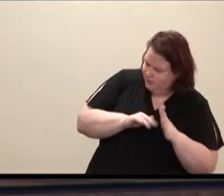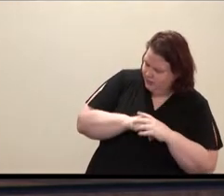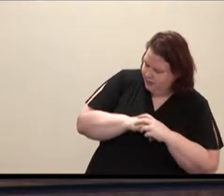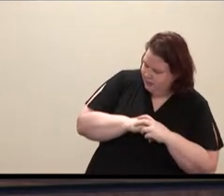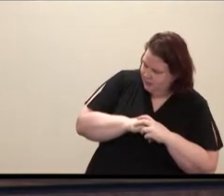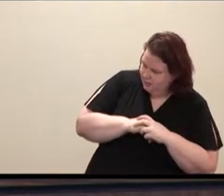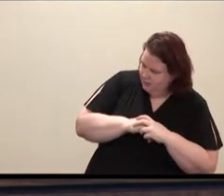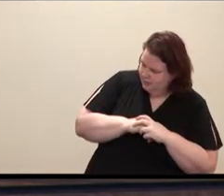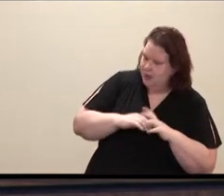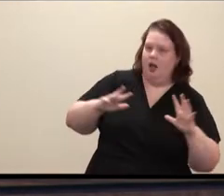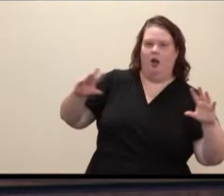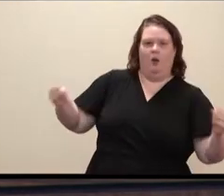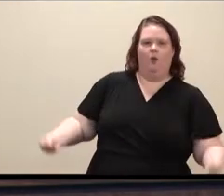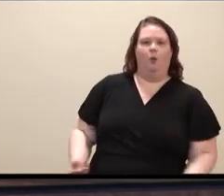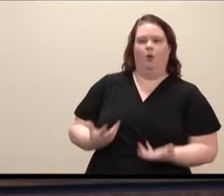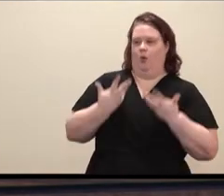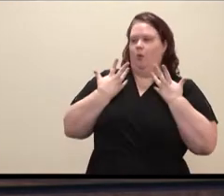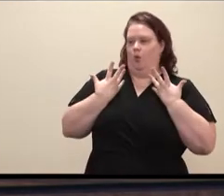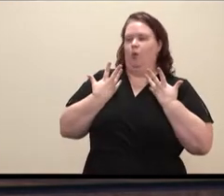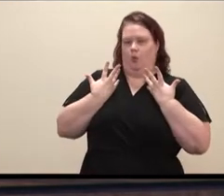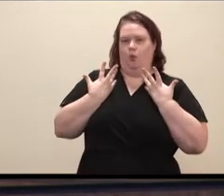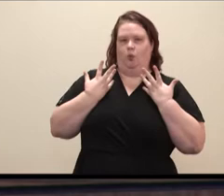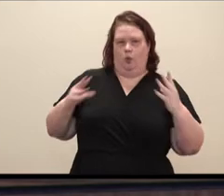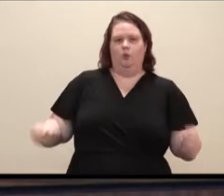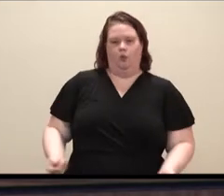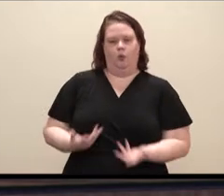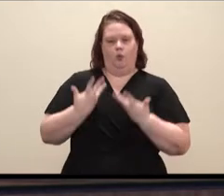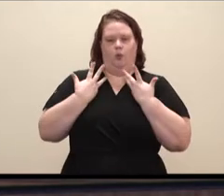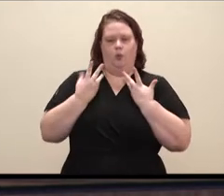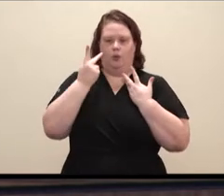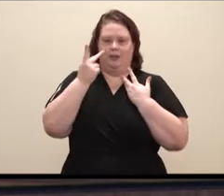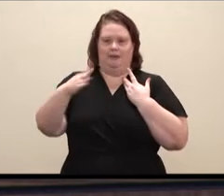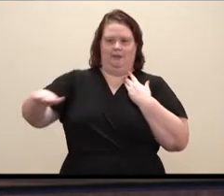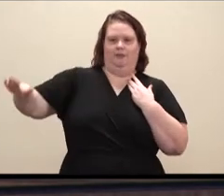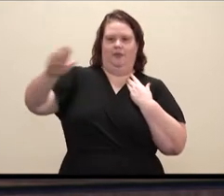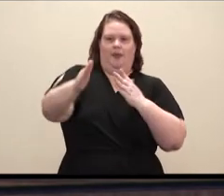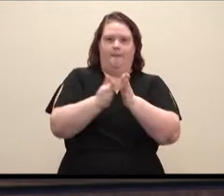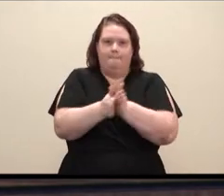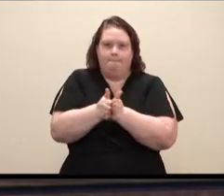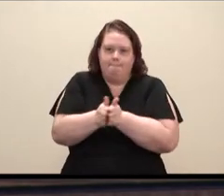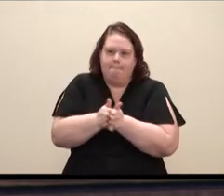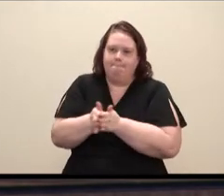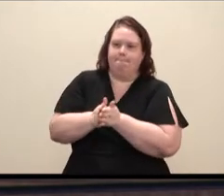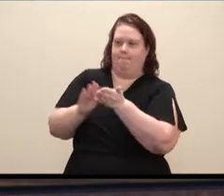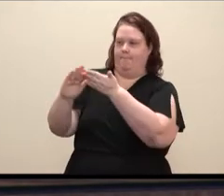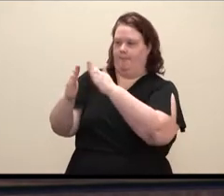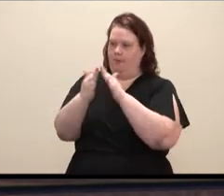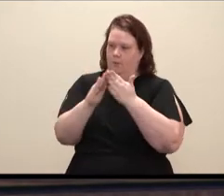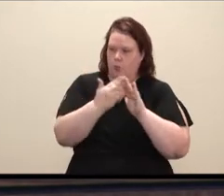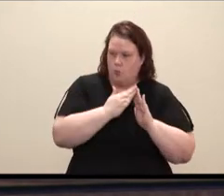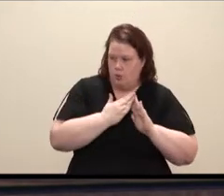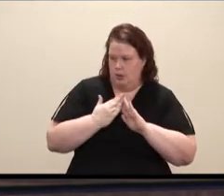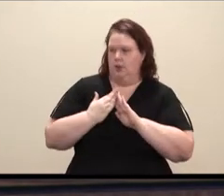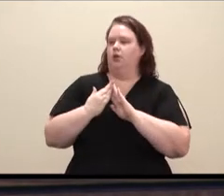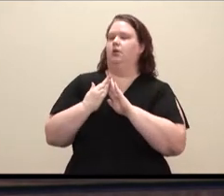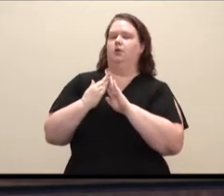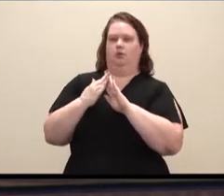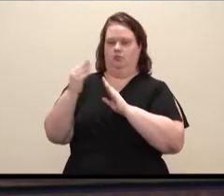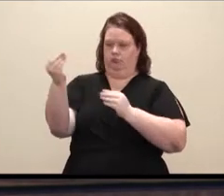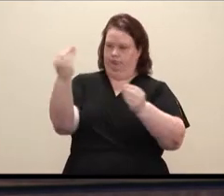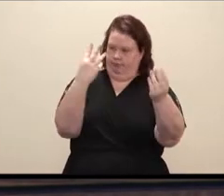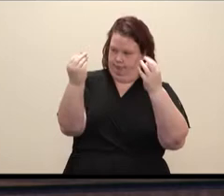encouraging. I would say that. I would say it's been really encouraging to hear from people within our community and their